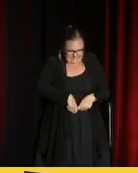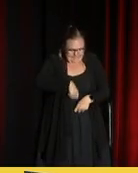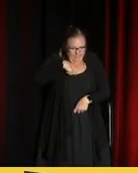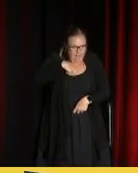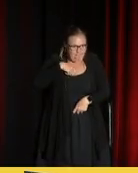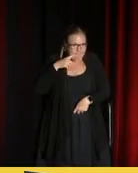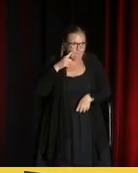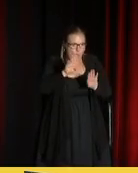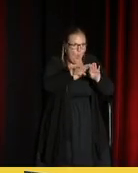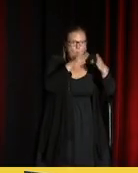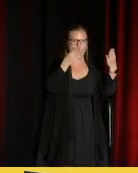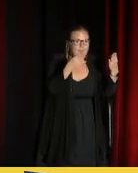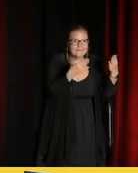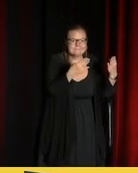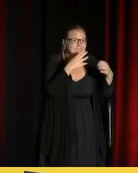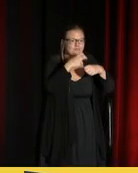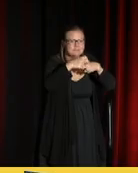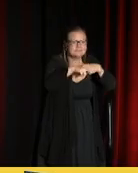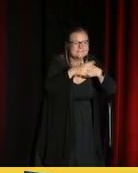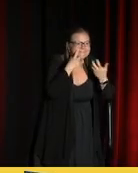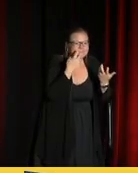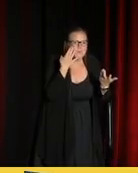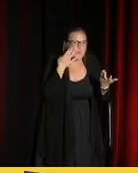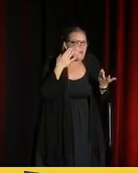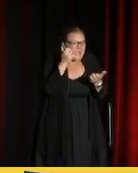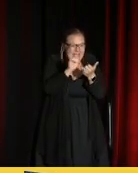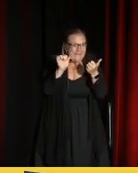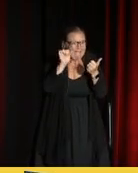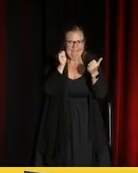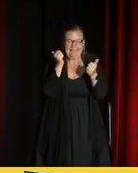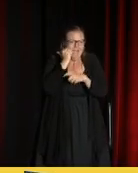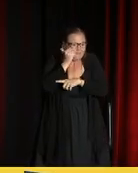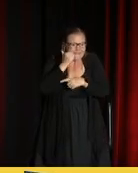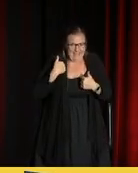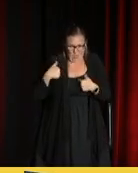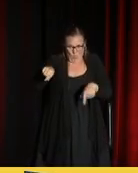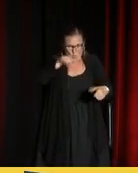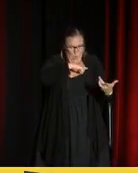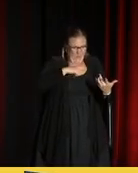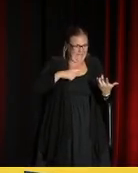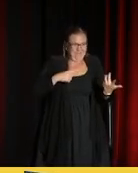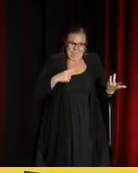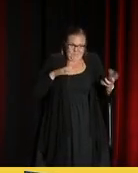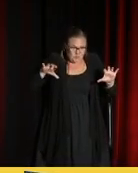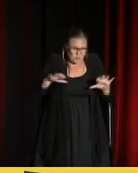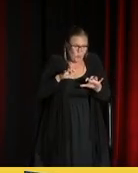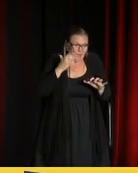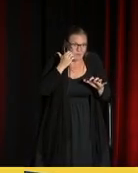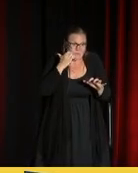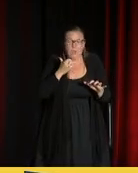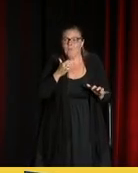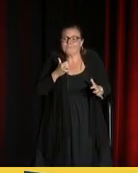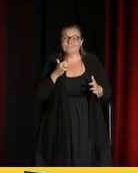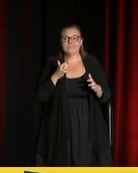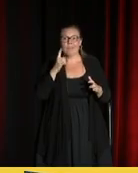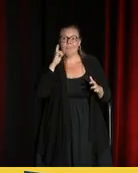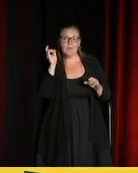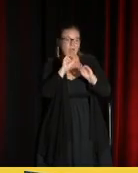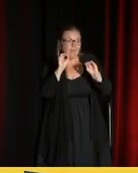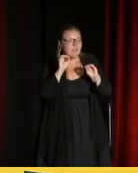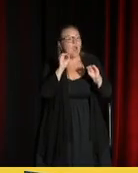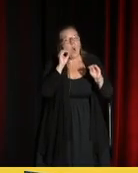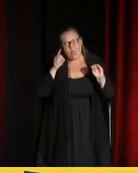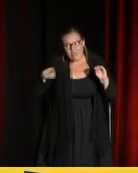a package of potato chips, all of the things that we take for granted. These are skills that can be